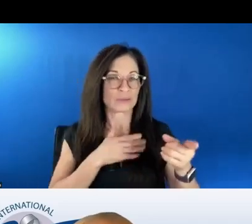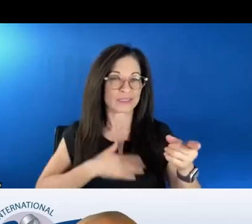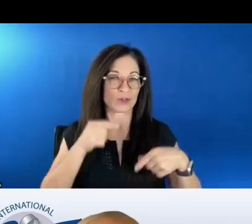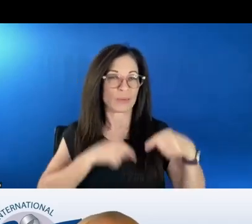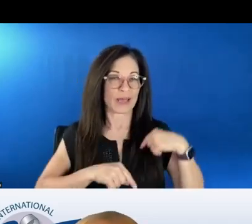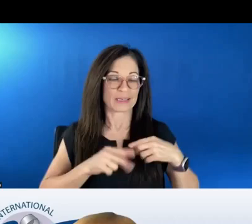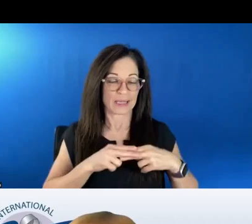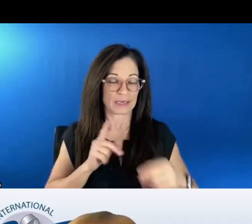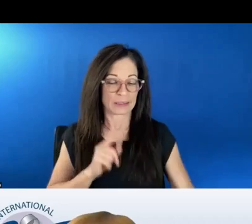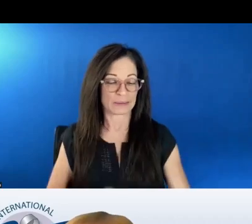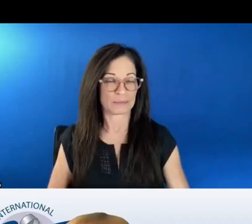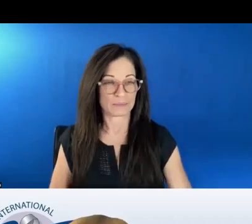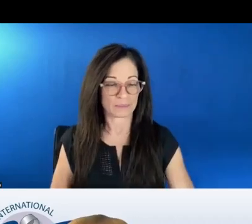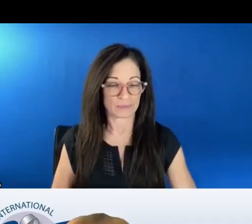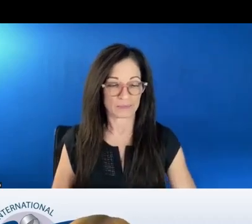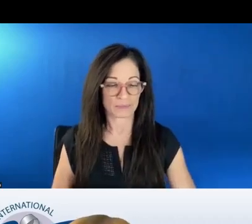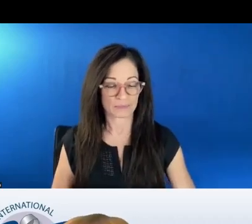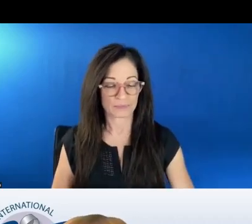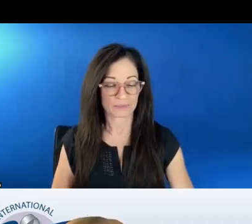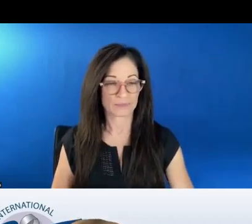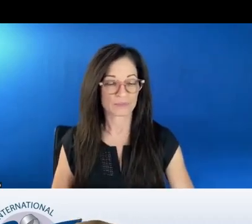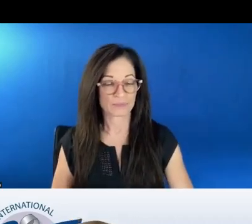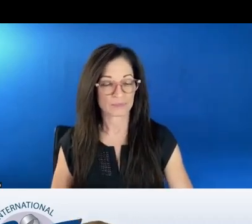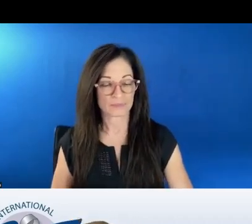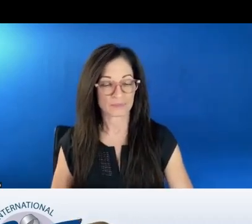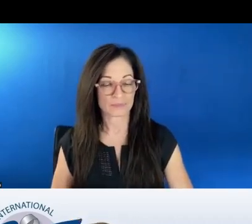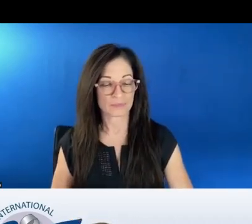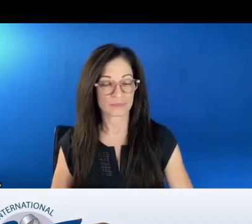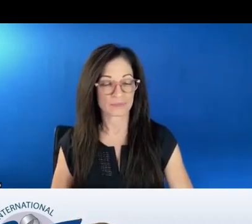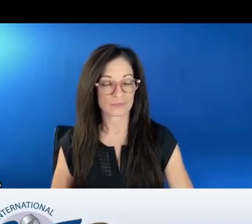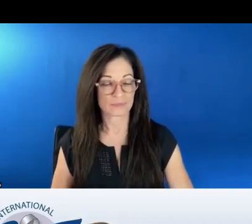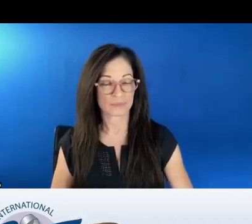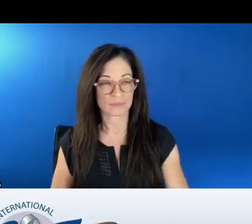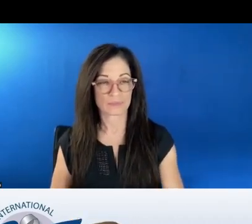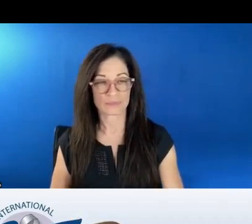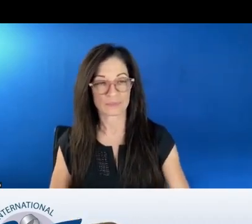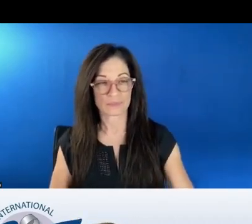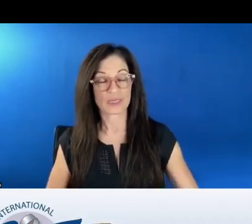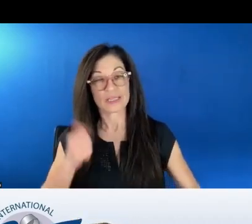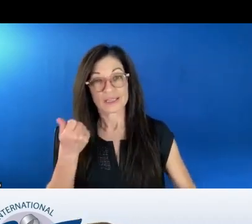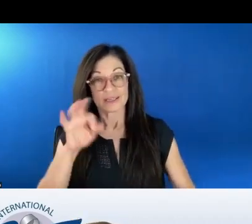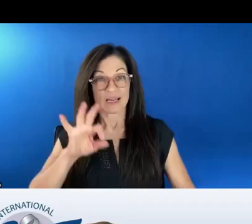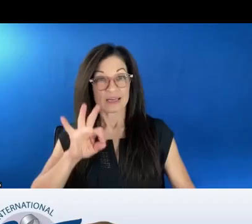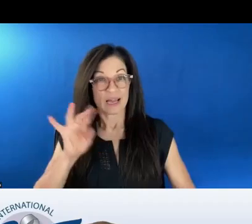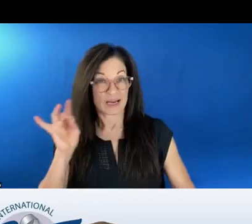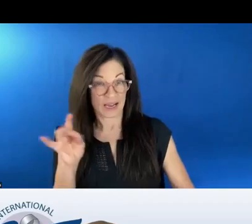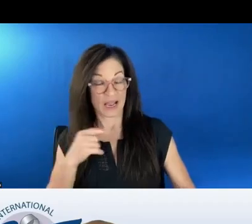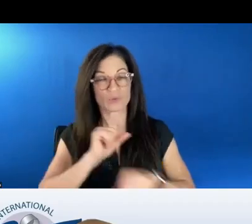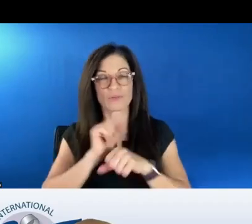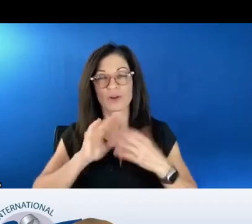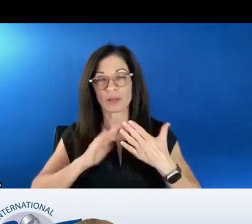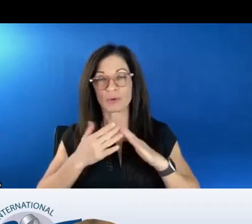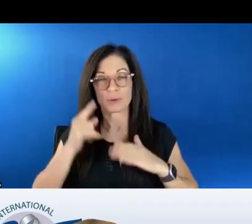advance. I'll just keep it here for a moment. So in 1998, I was working for the Community Mental Health Center,